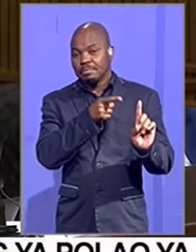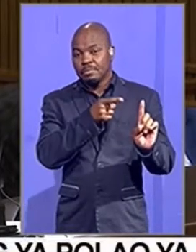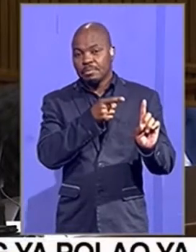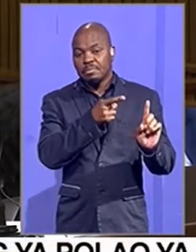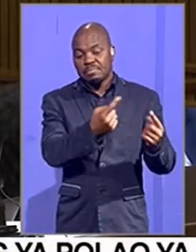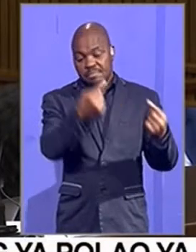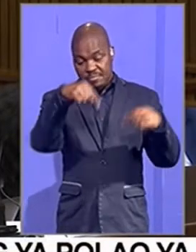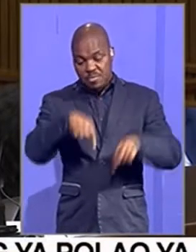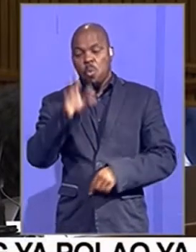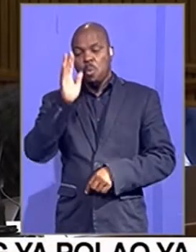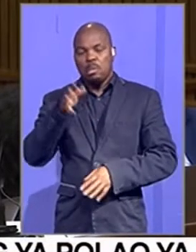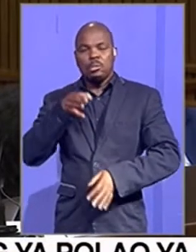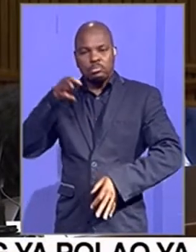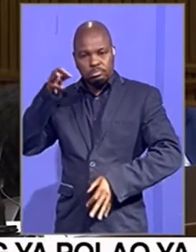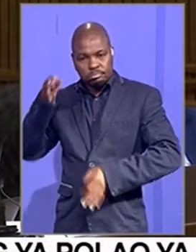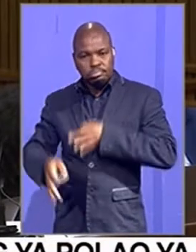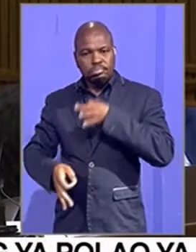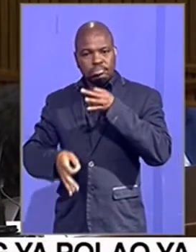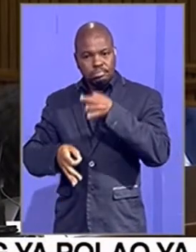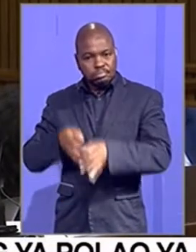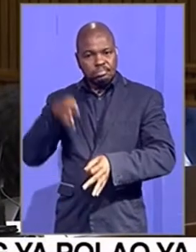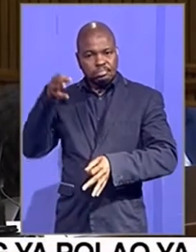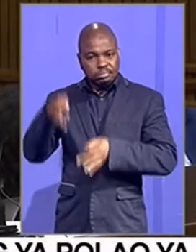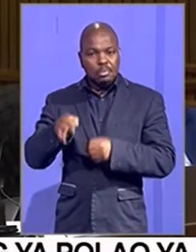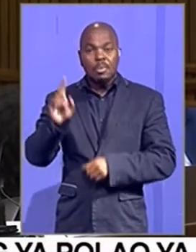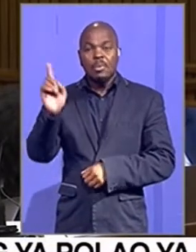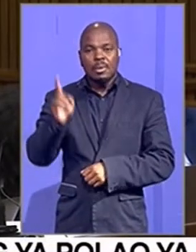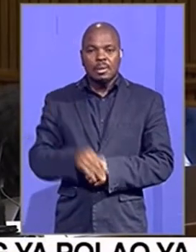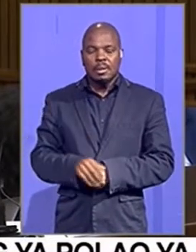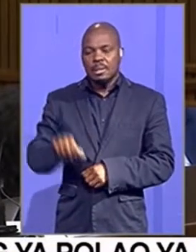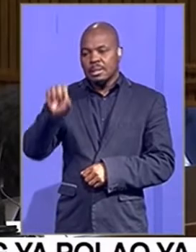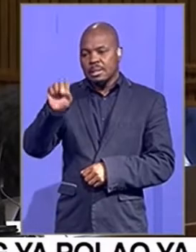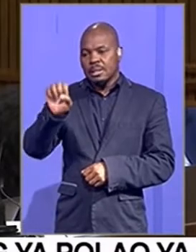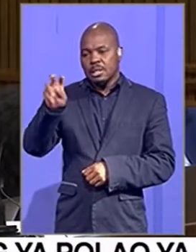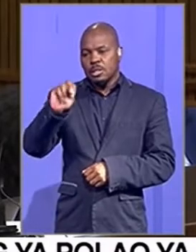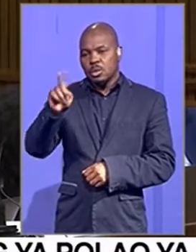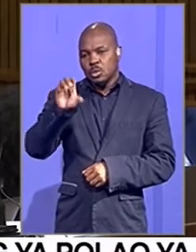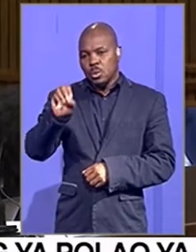will testify that Senzo Meyiwa